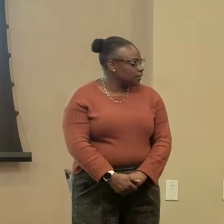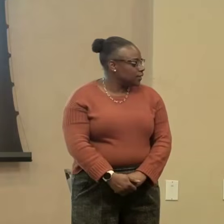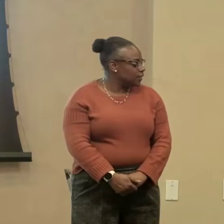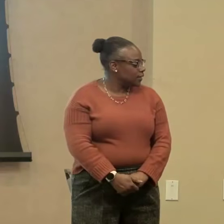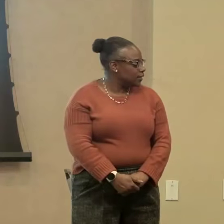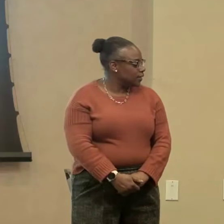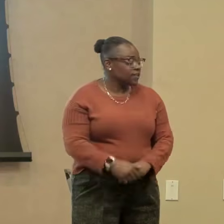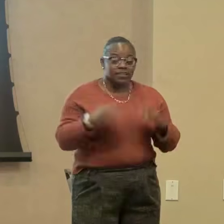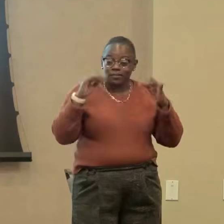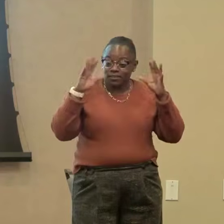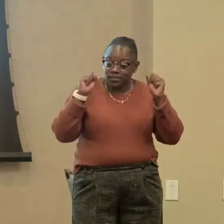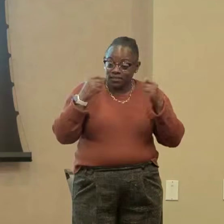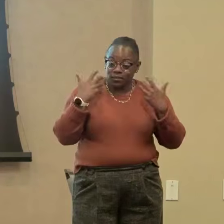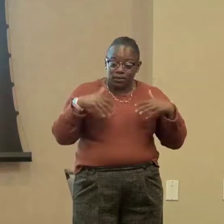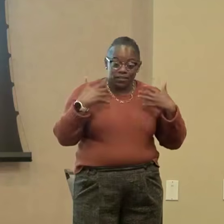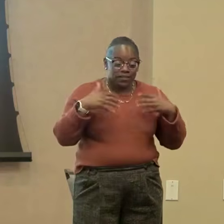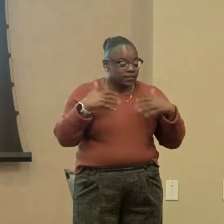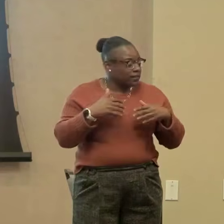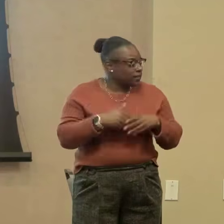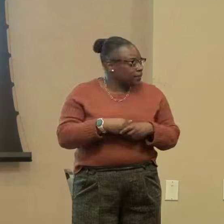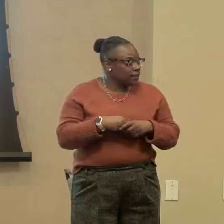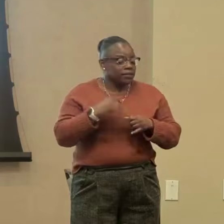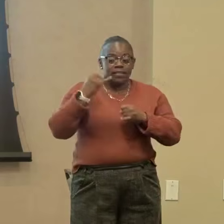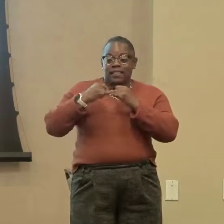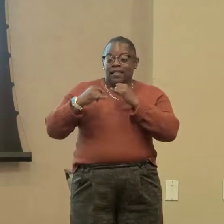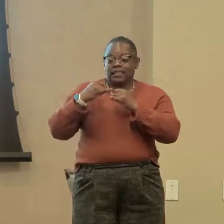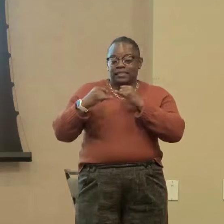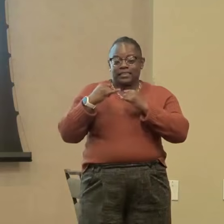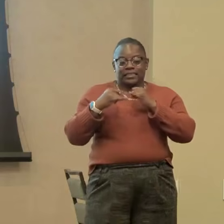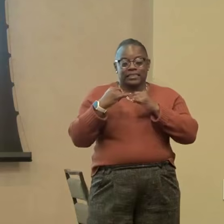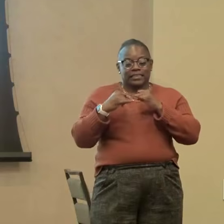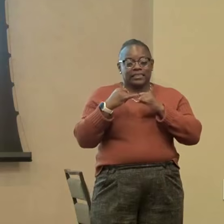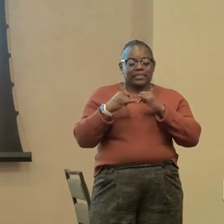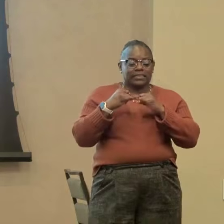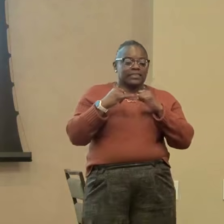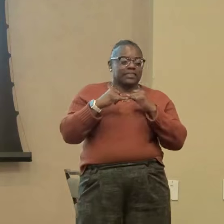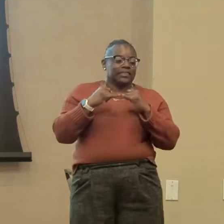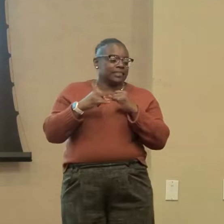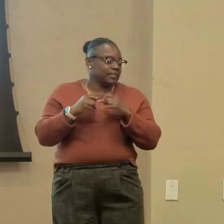Okay, that was awesome. So for our final